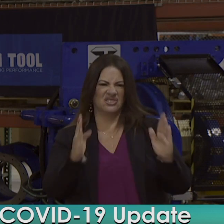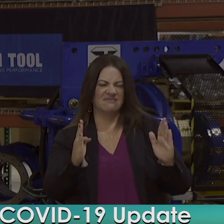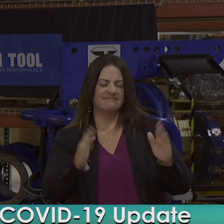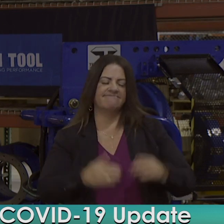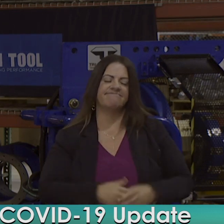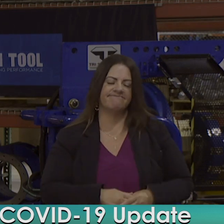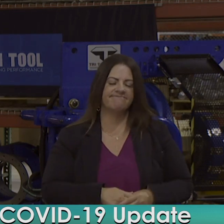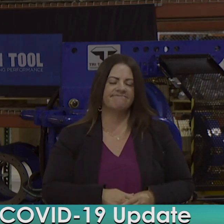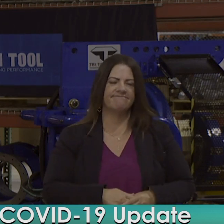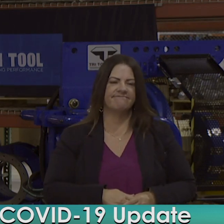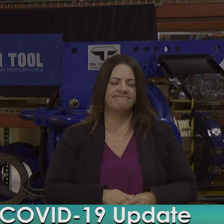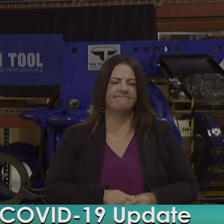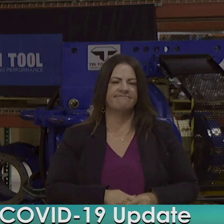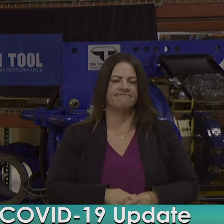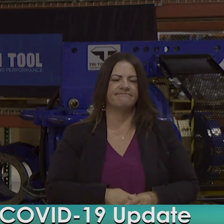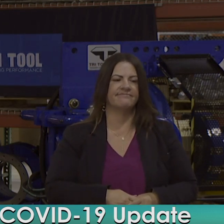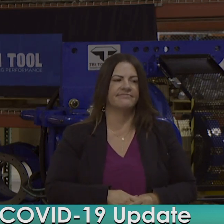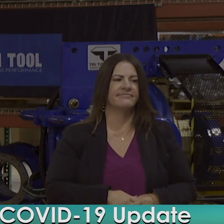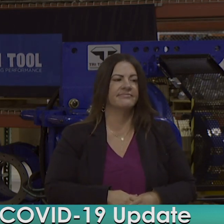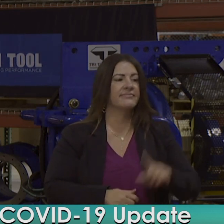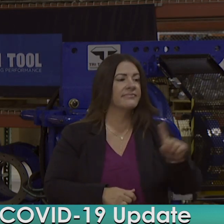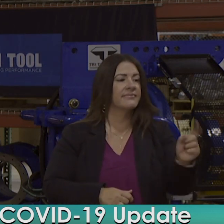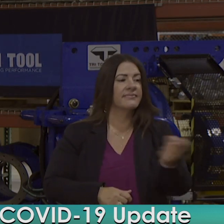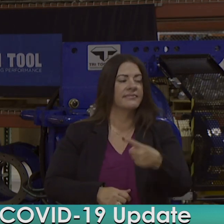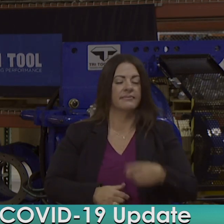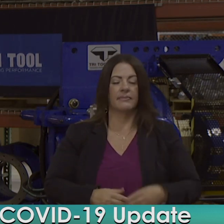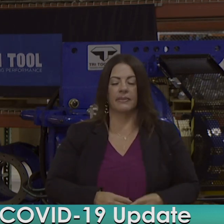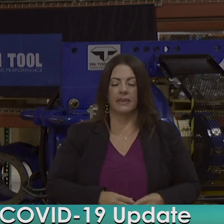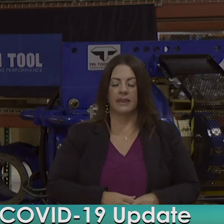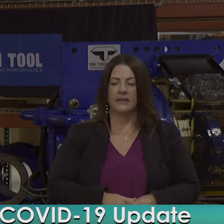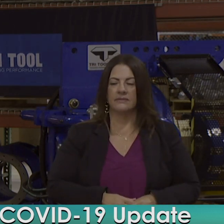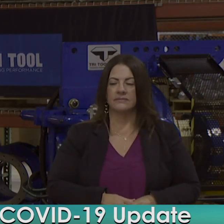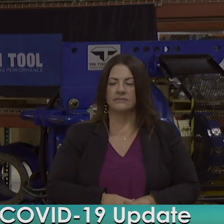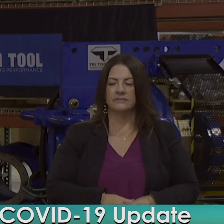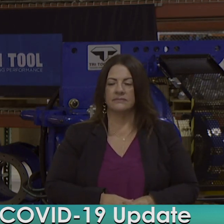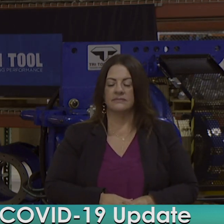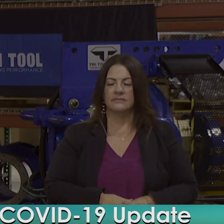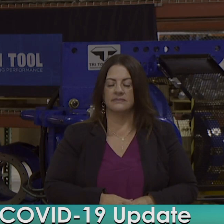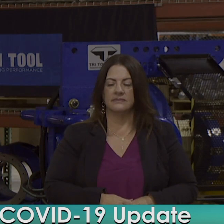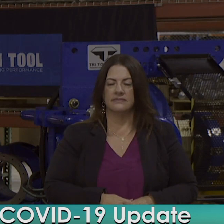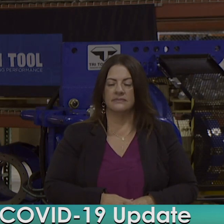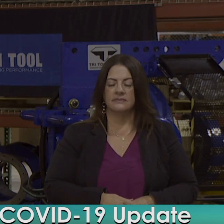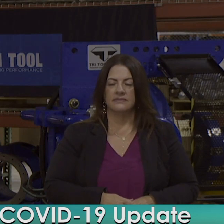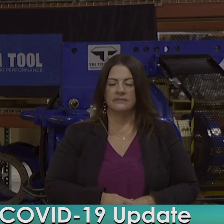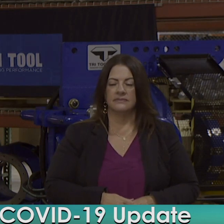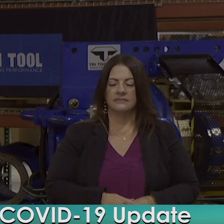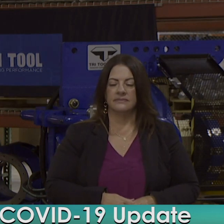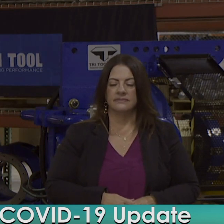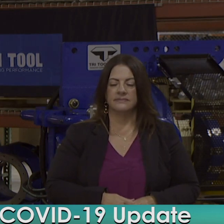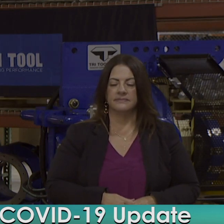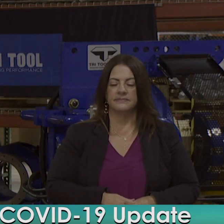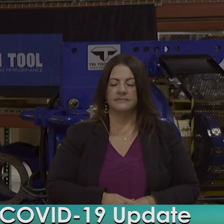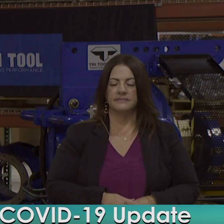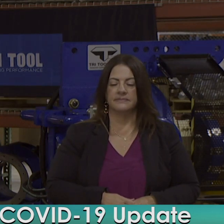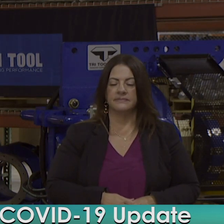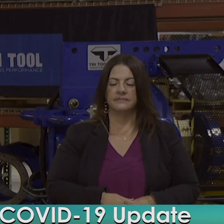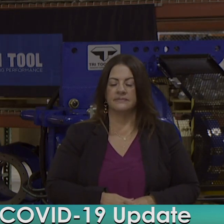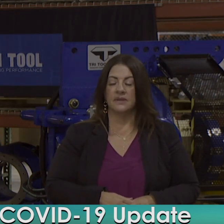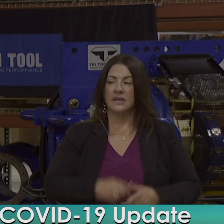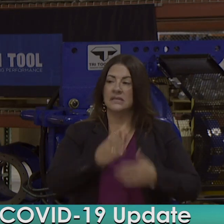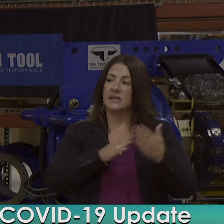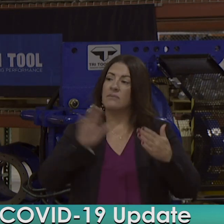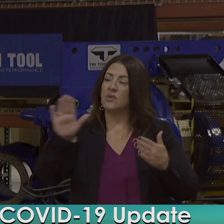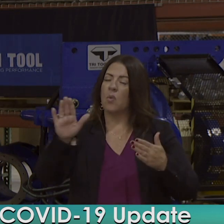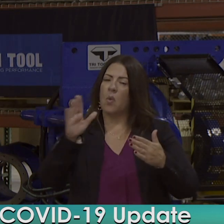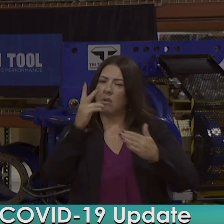for COVID-19. The next question is from Kathleen Ronayne of the Associated Press. She notes that some of the projections in the